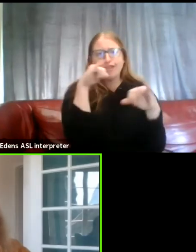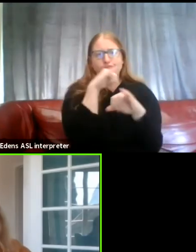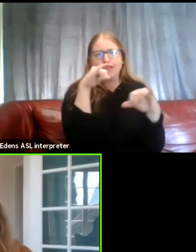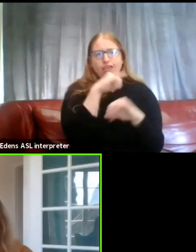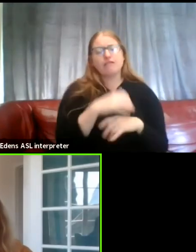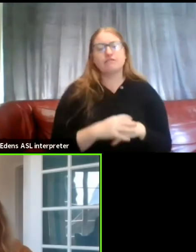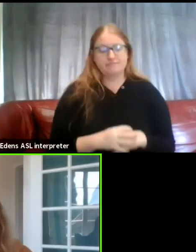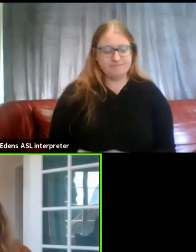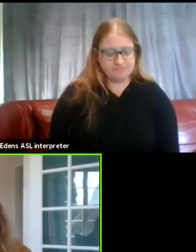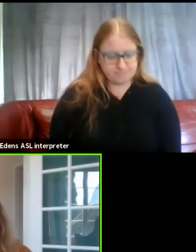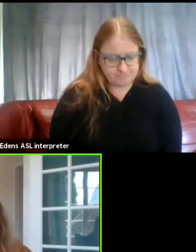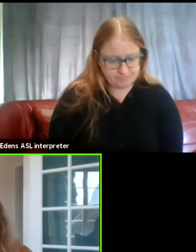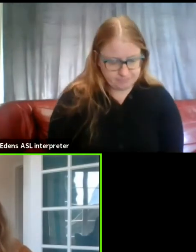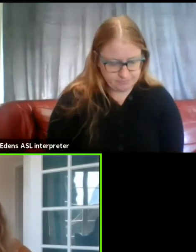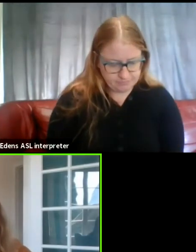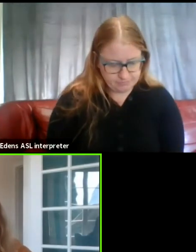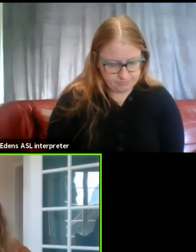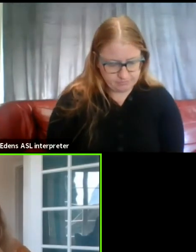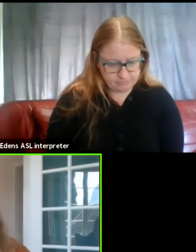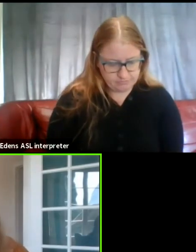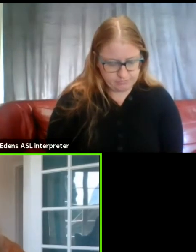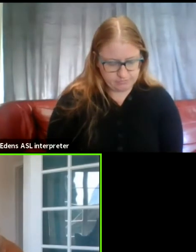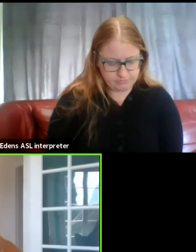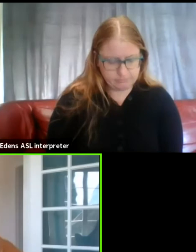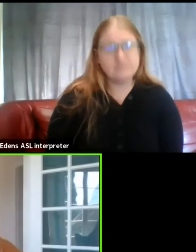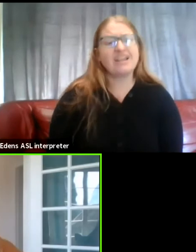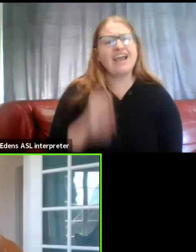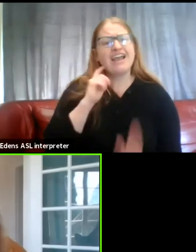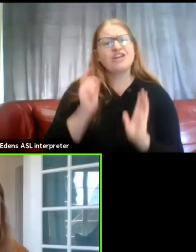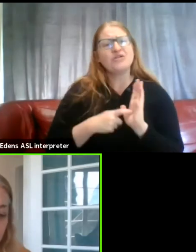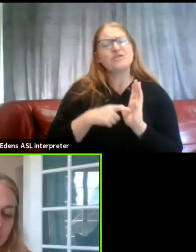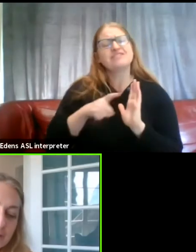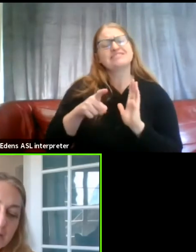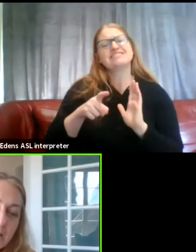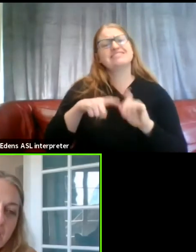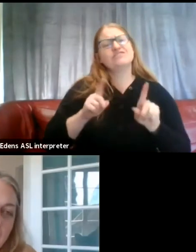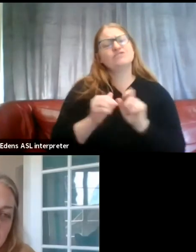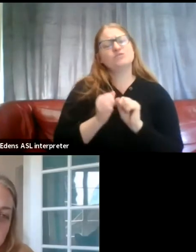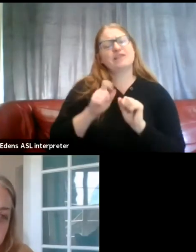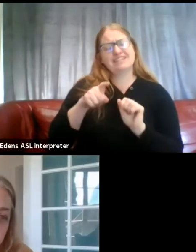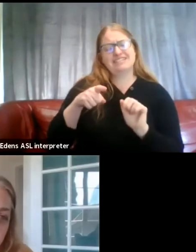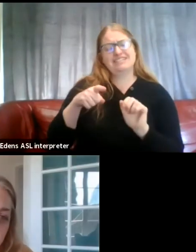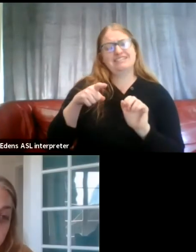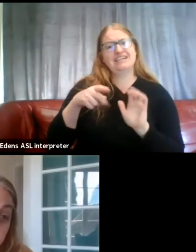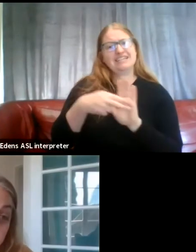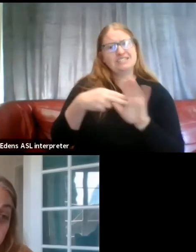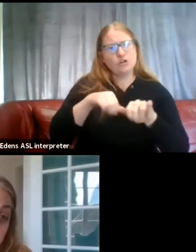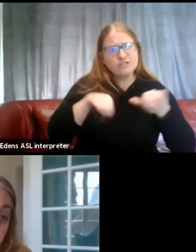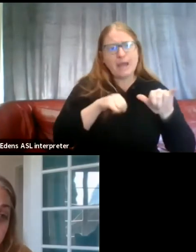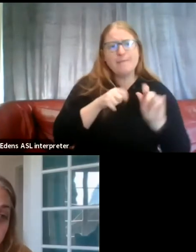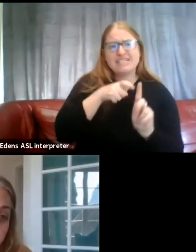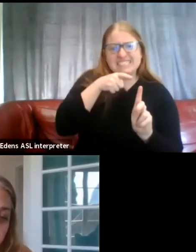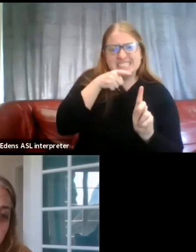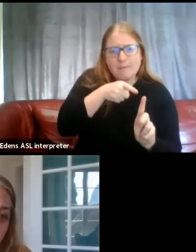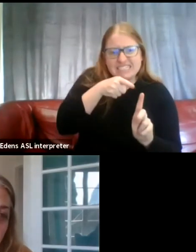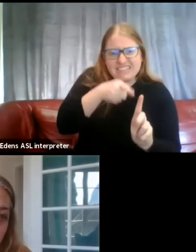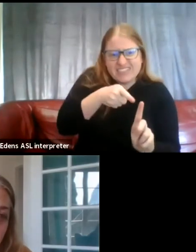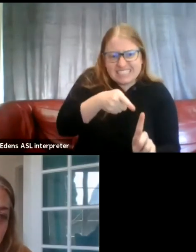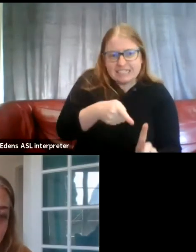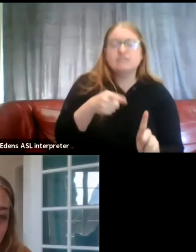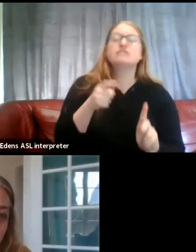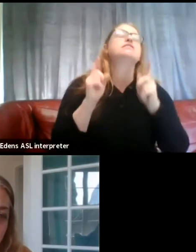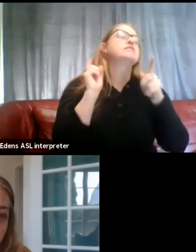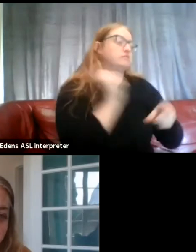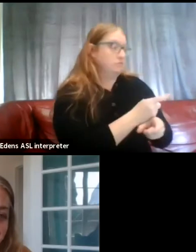getting from this conversation is that the opposite of stereotype is specificity. I do think that's true. I mean, again, because I'm